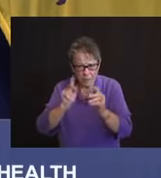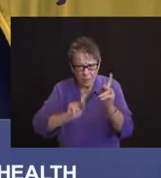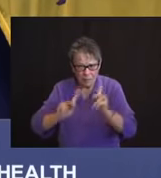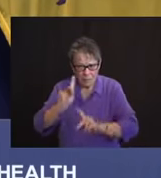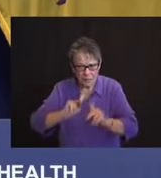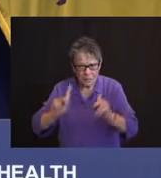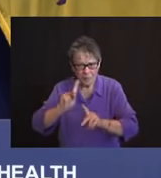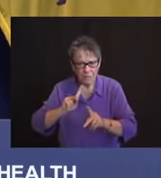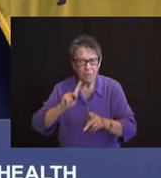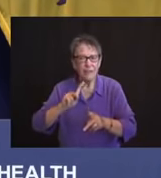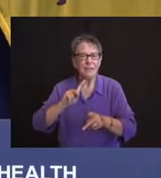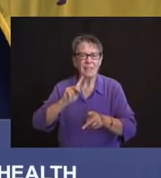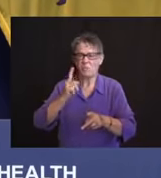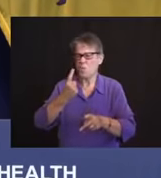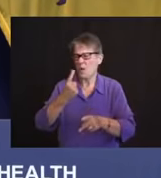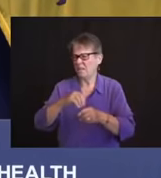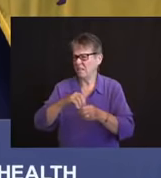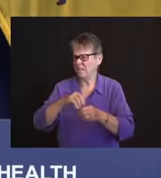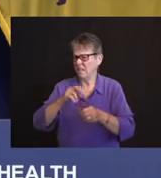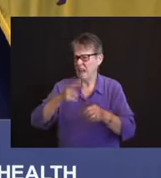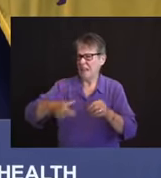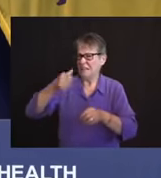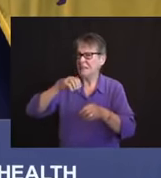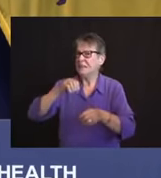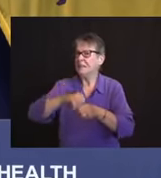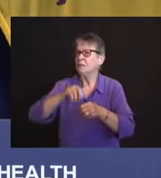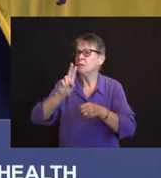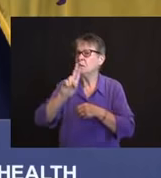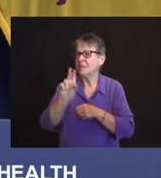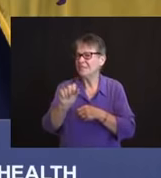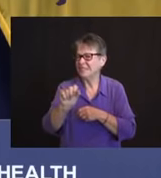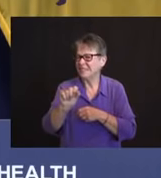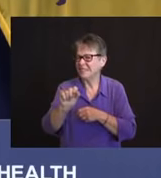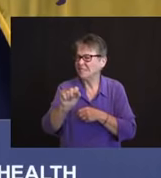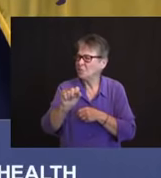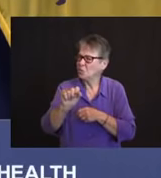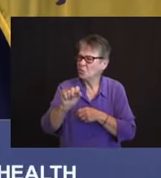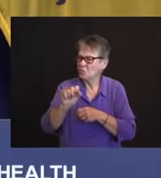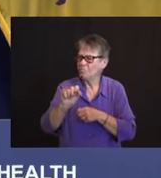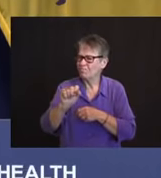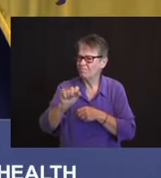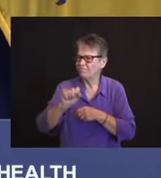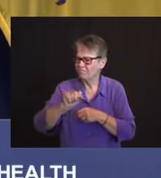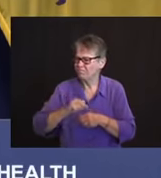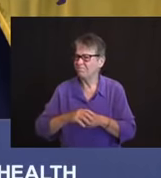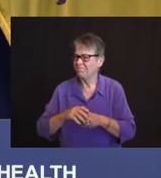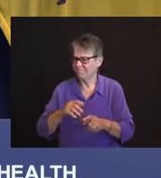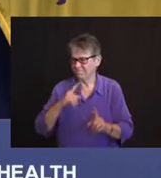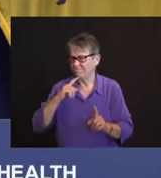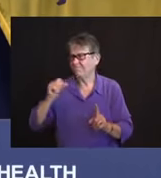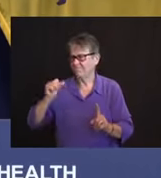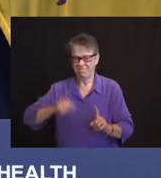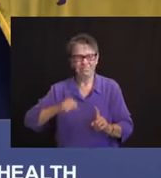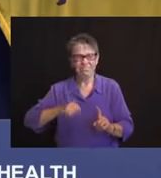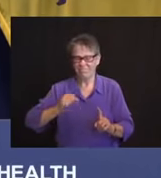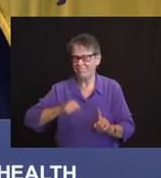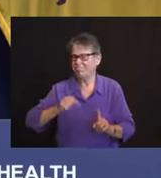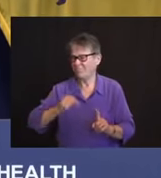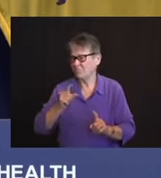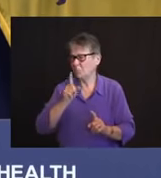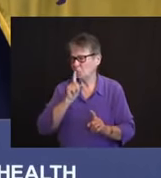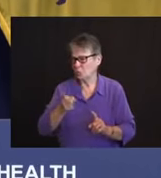so folks have been in a world of hurt, and I know you join me in the enthusiasm we have